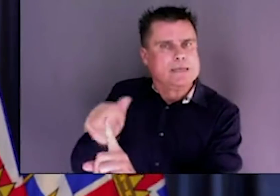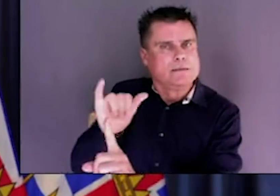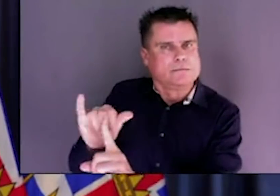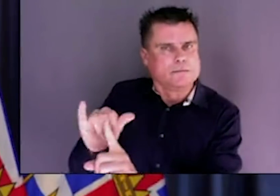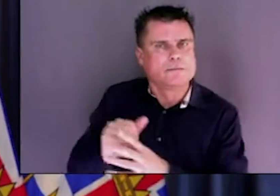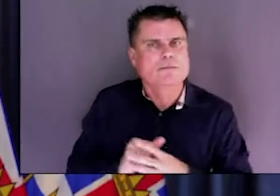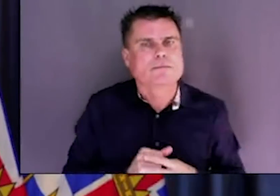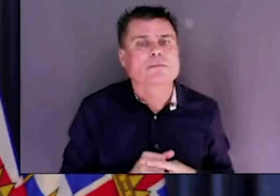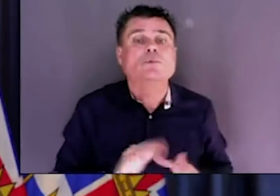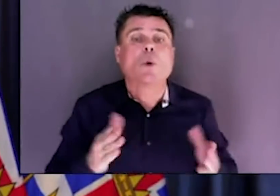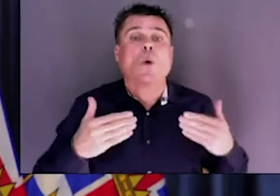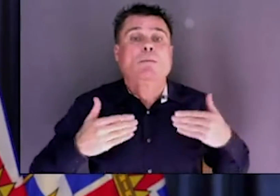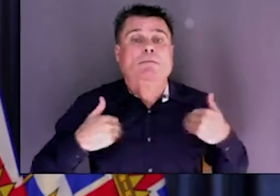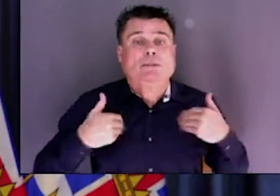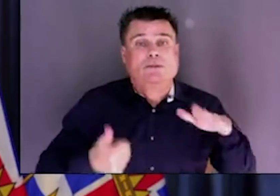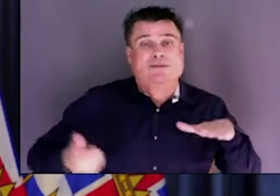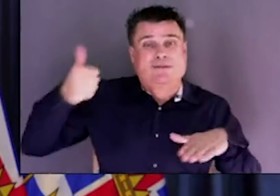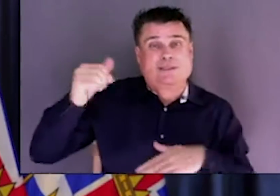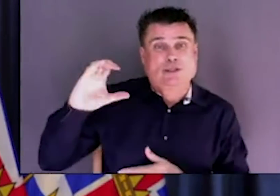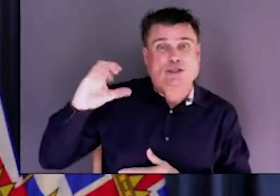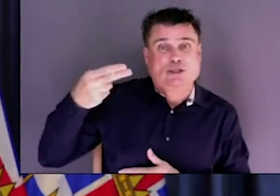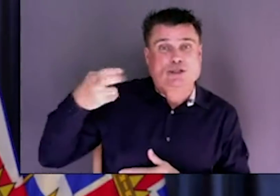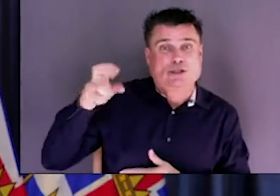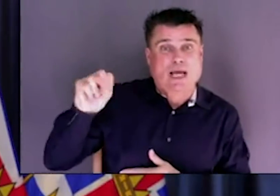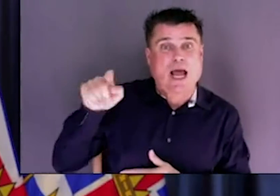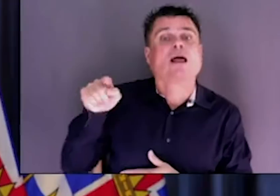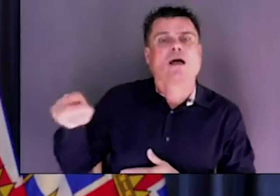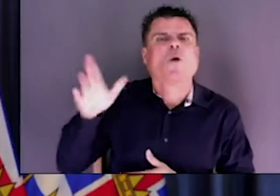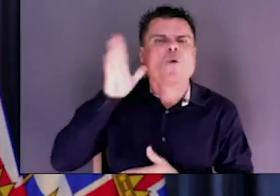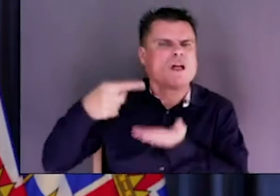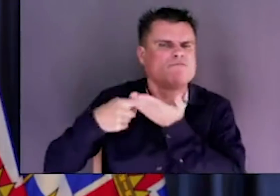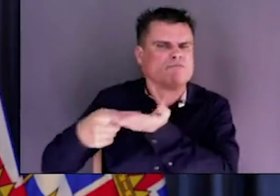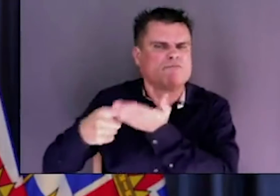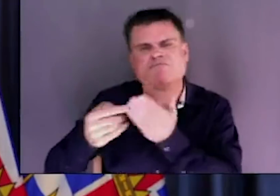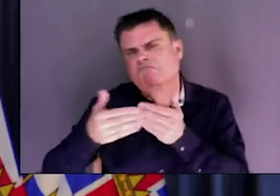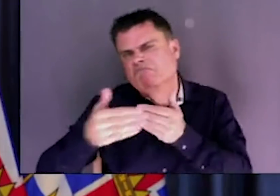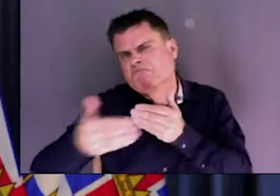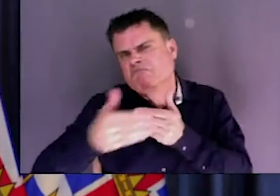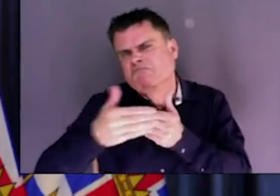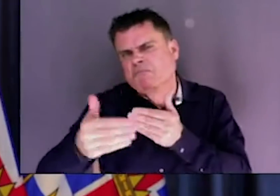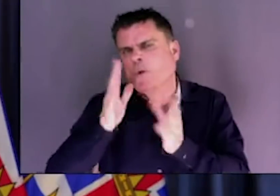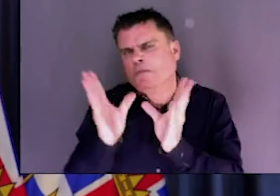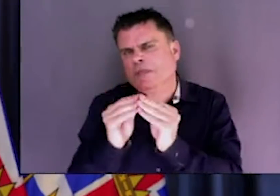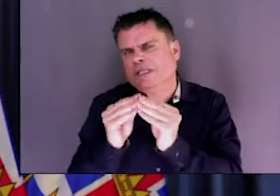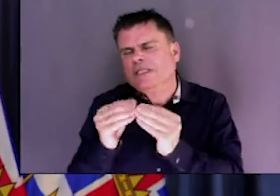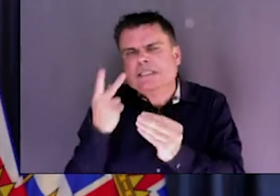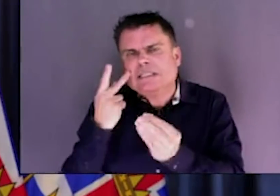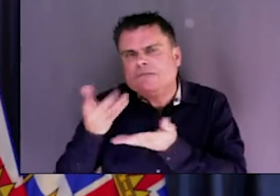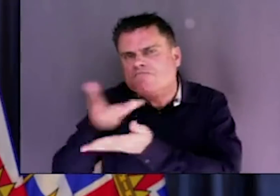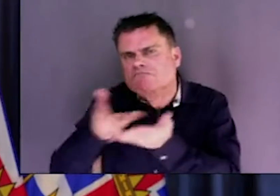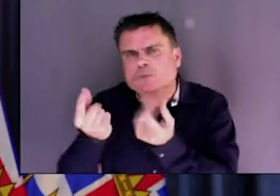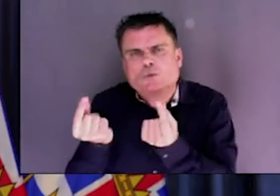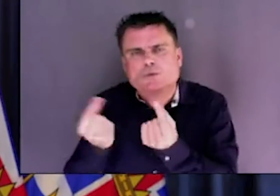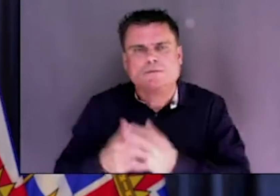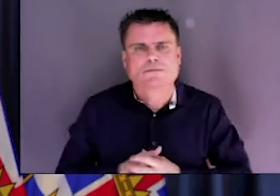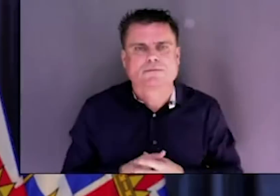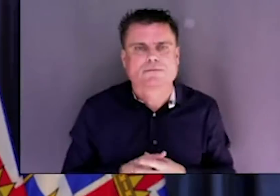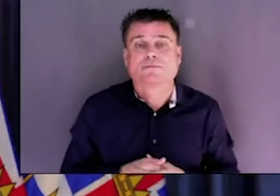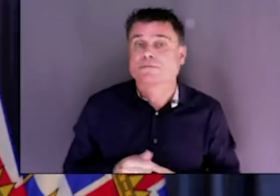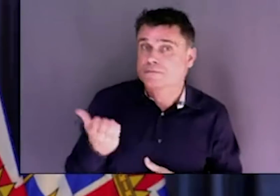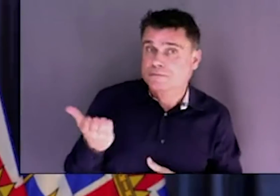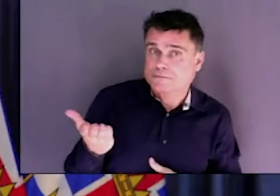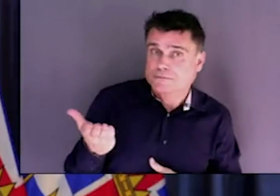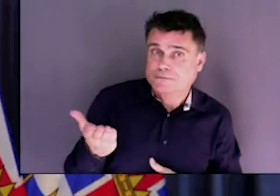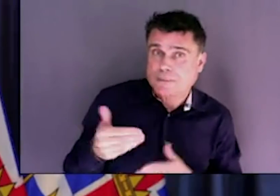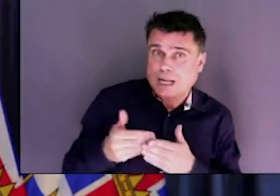Richard, do you have a follow-up? You mentioned the federal program. There are, as you mentioned, significant gaps in